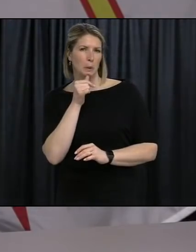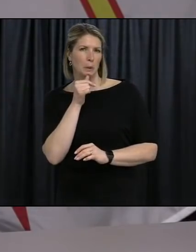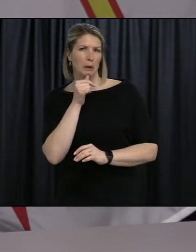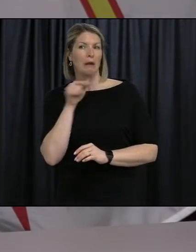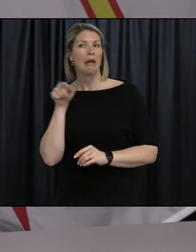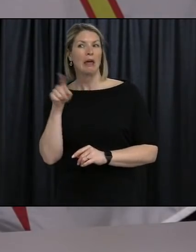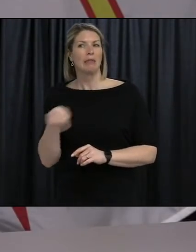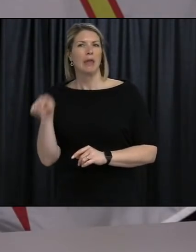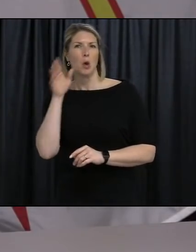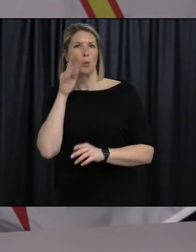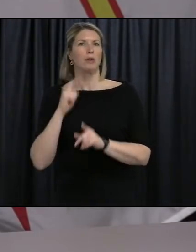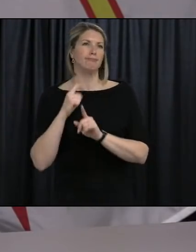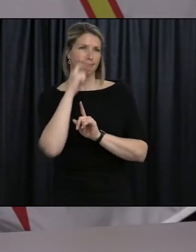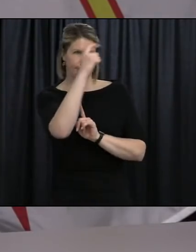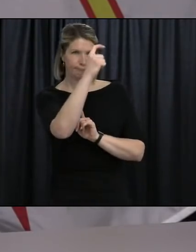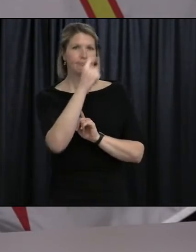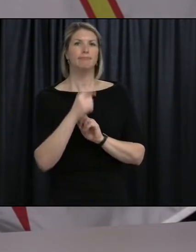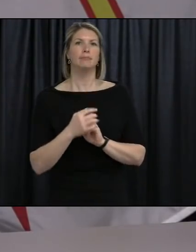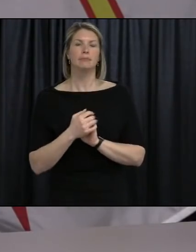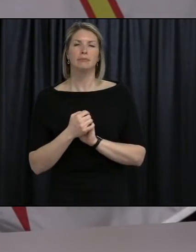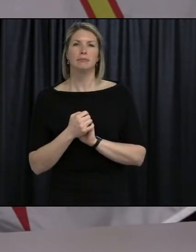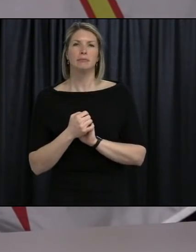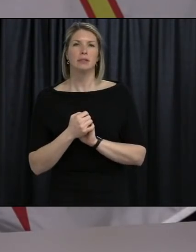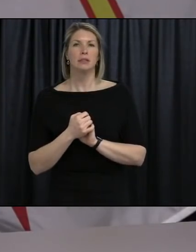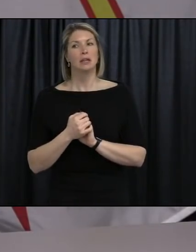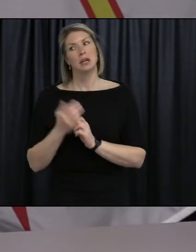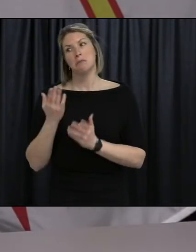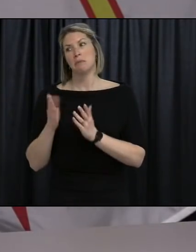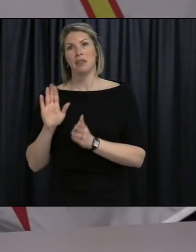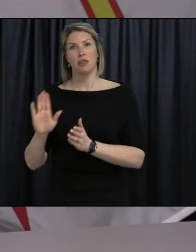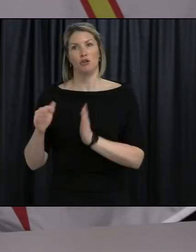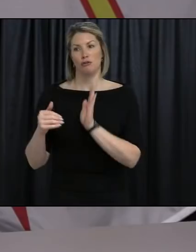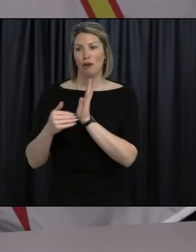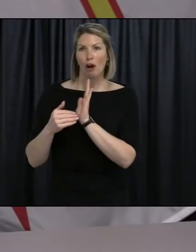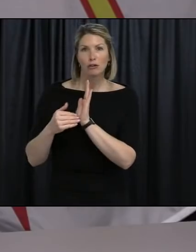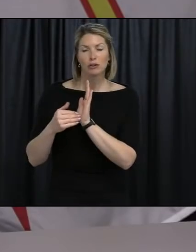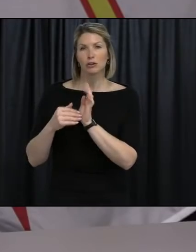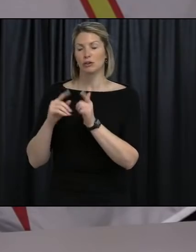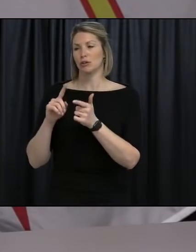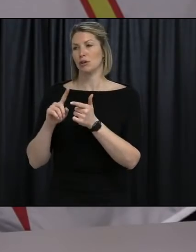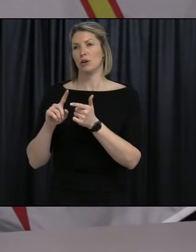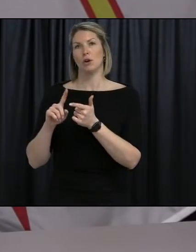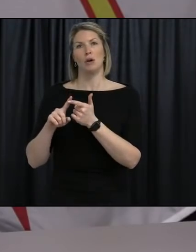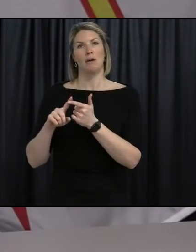be reaching out through either through their physicians or healthcare providers,